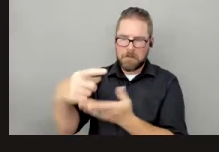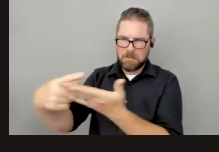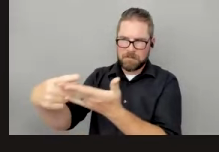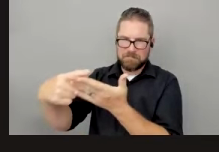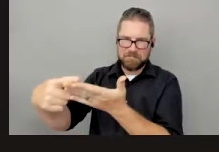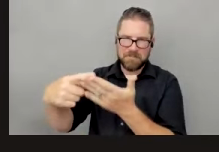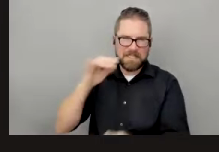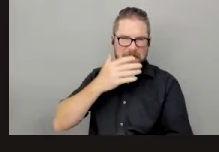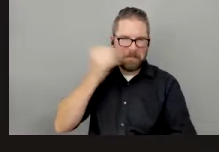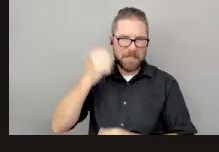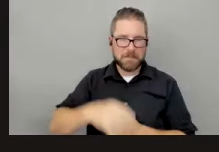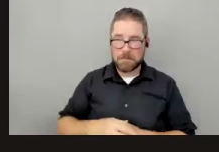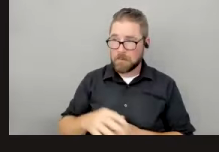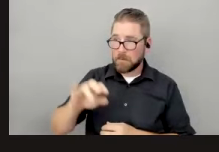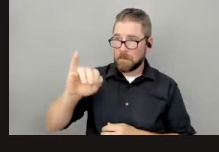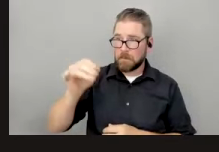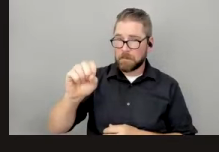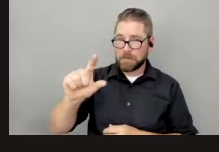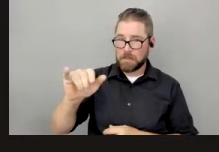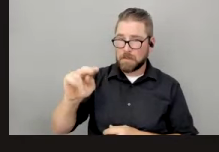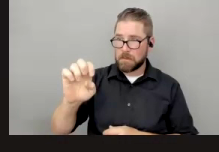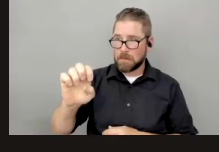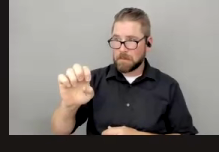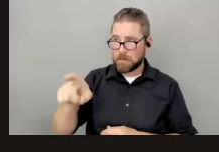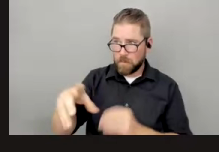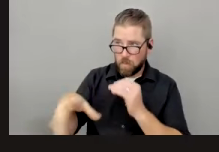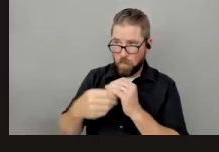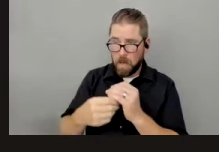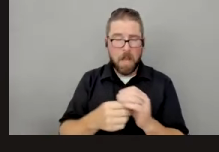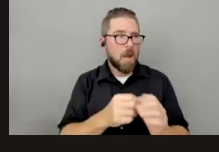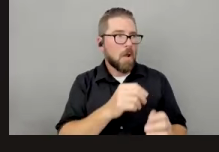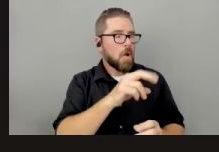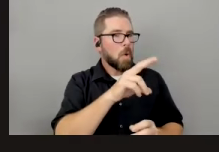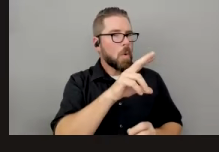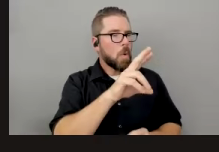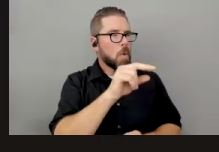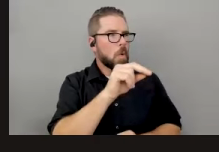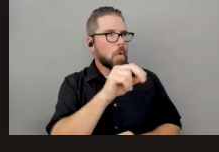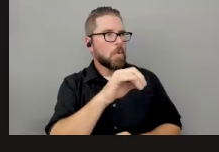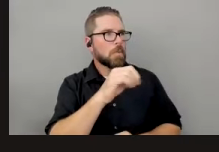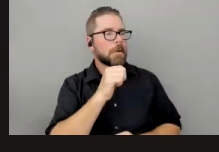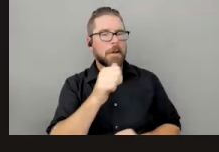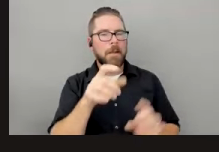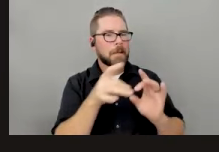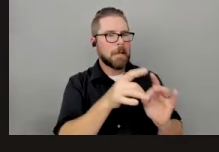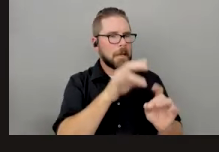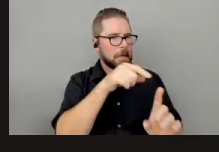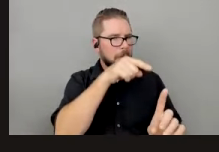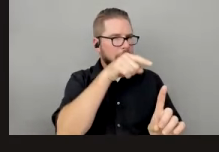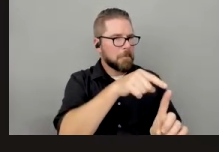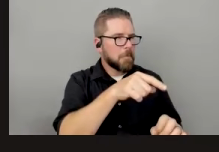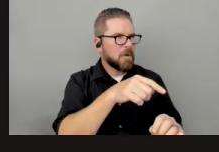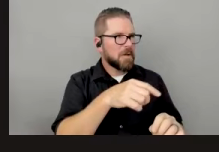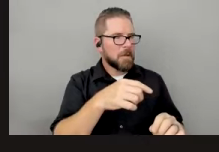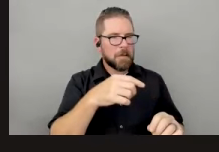Not to that particular point, because I think you're right. We're just not sure is if there is those types of sheets that are